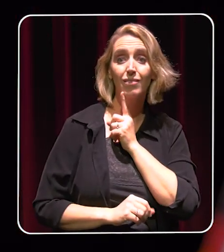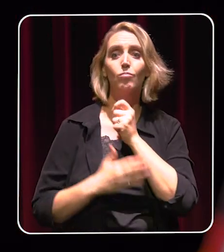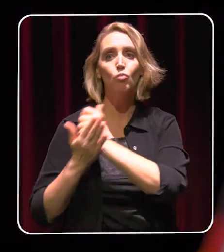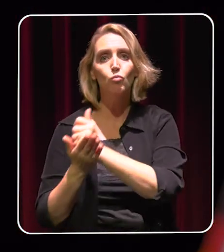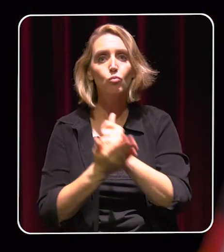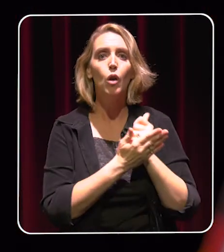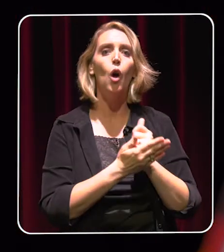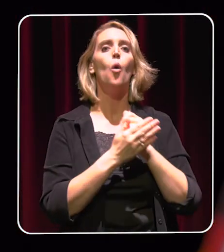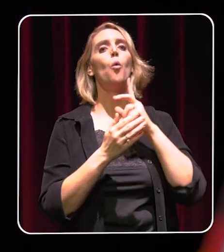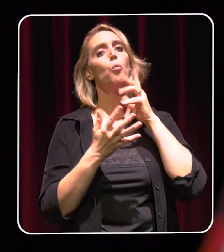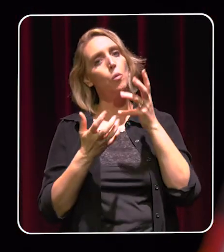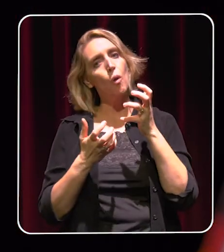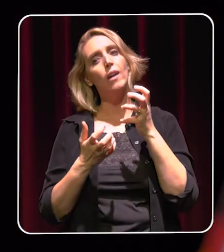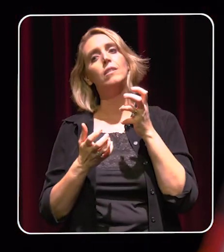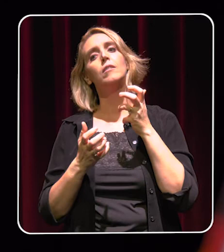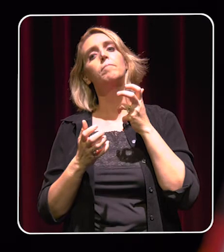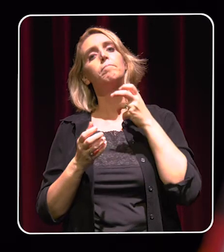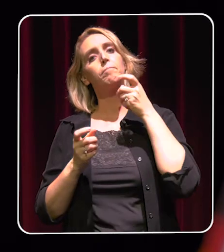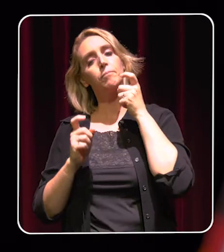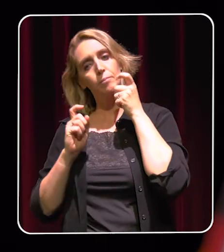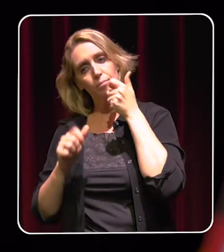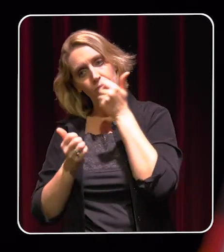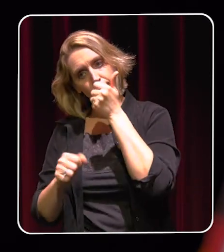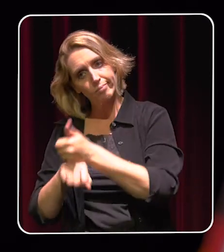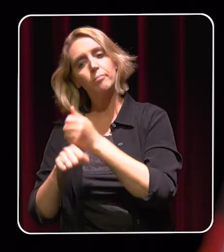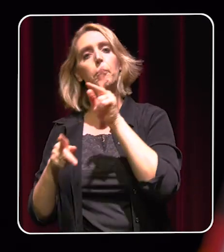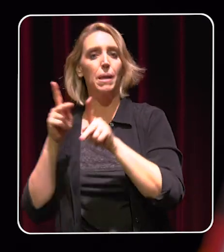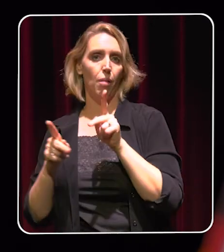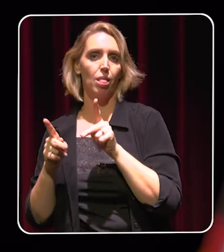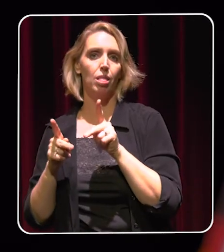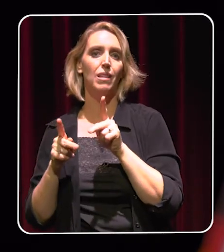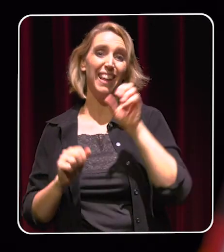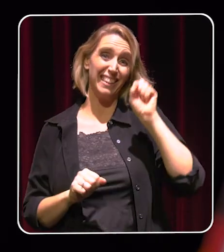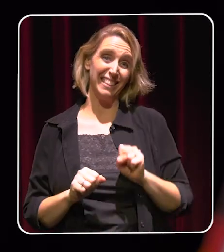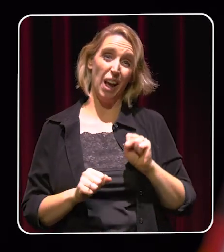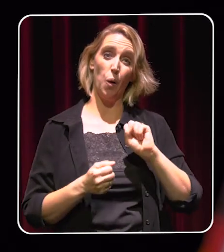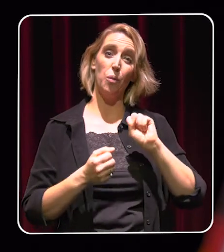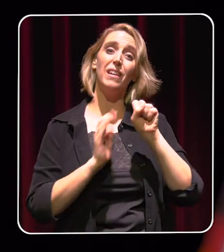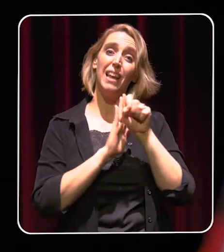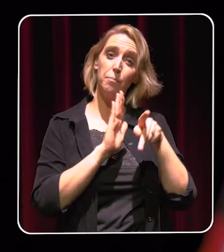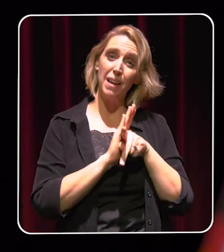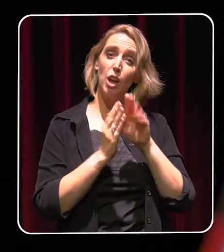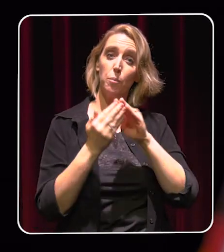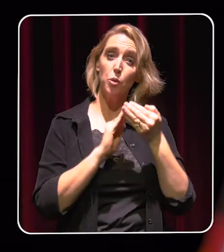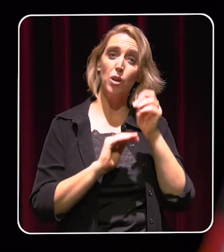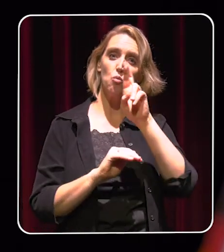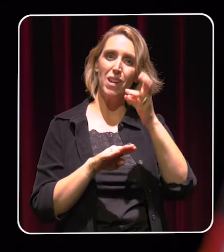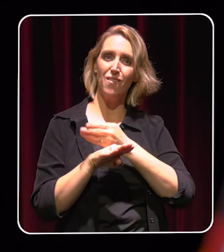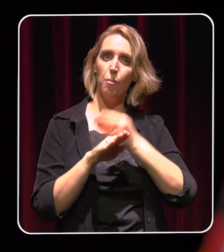to invest in people and bring dollars and spending power into places such as our South St. Pete Community Redevelopment